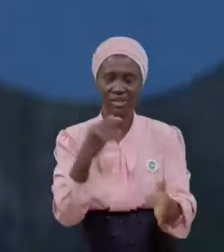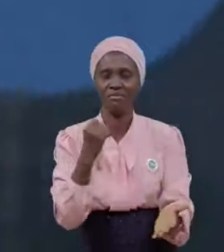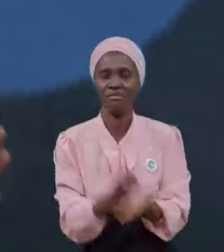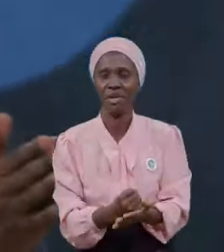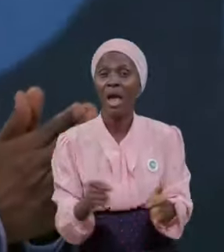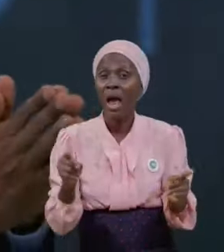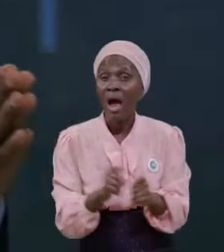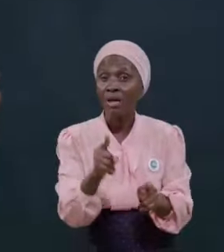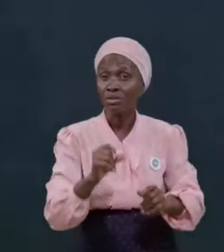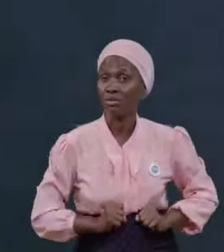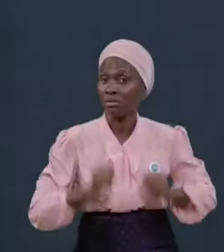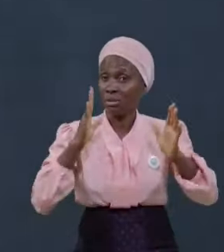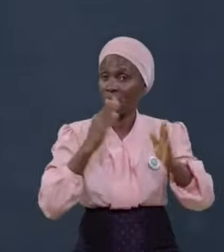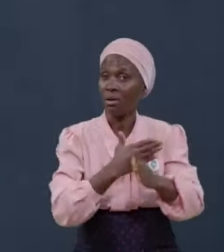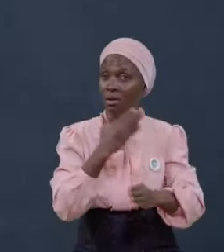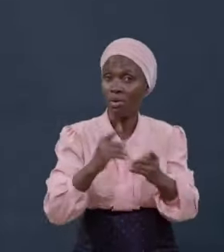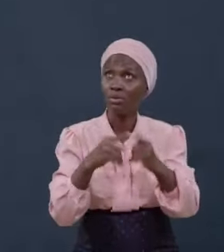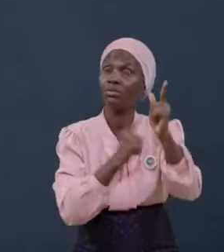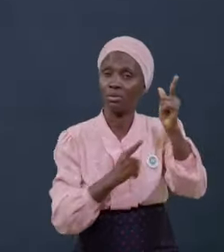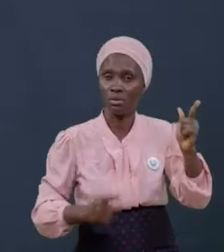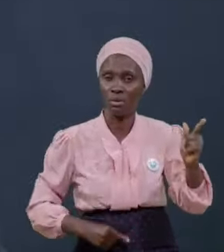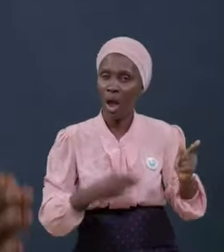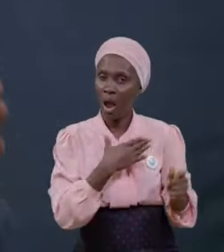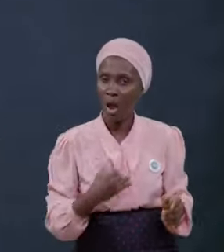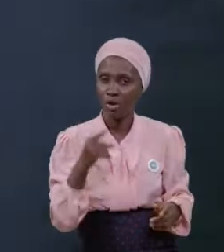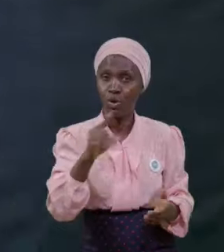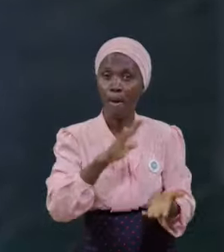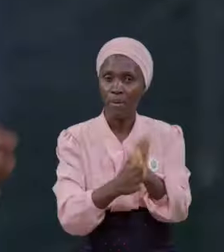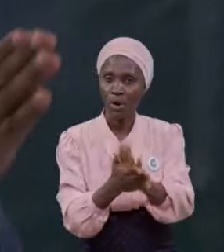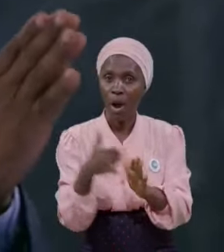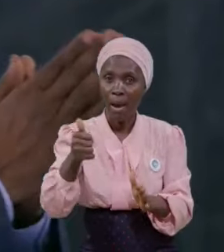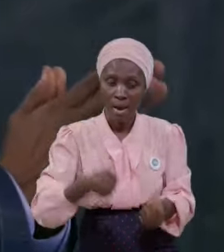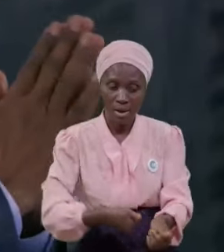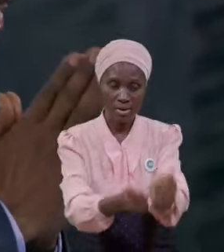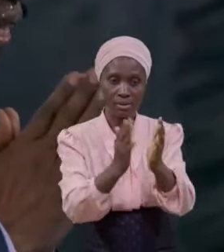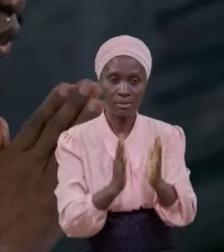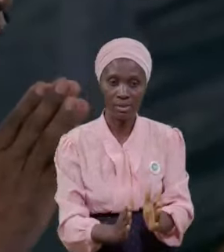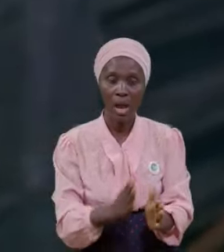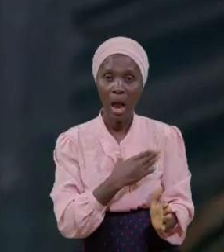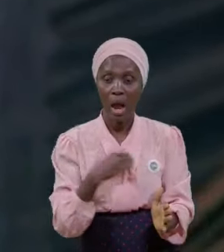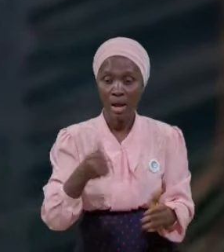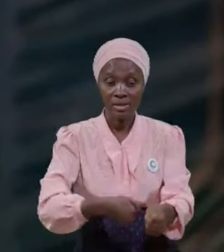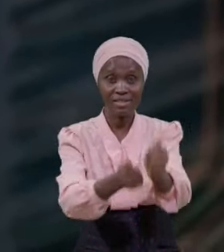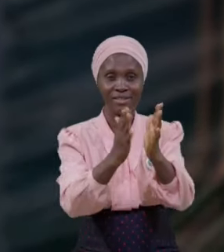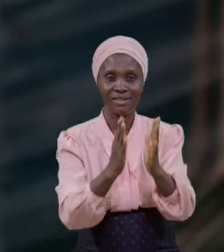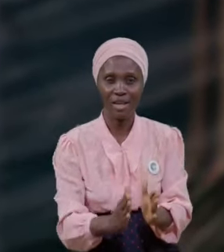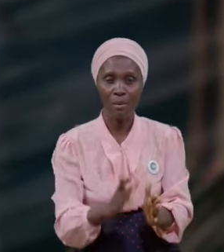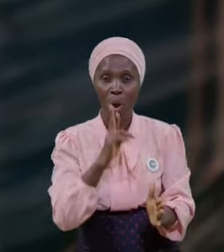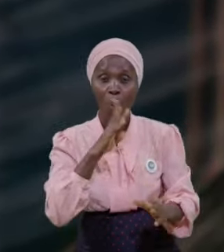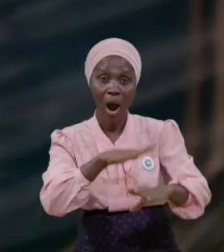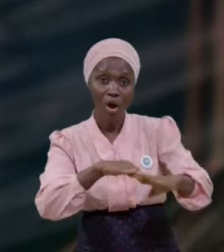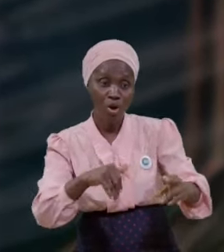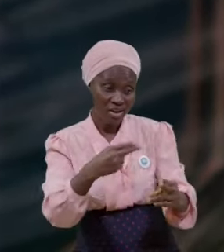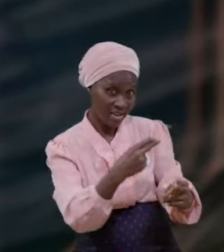you become a disciple, and the disciples were called Christians, first